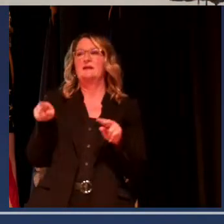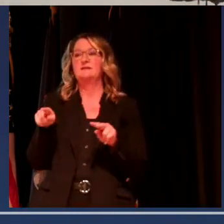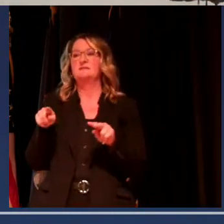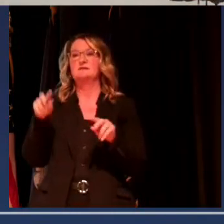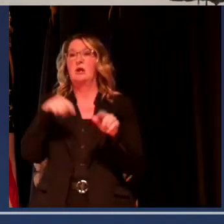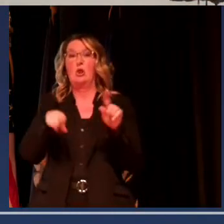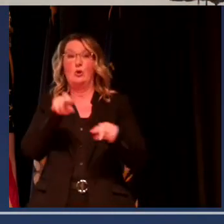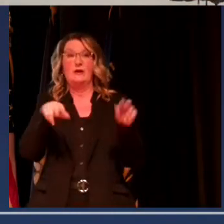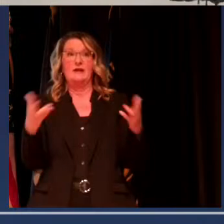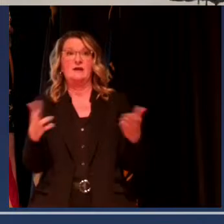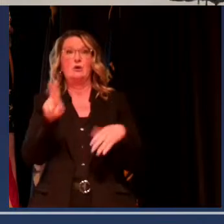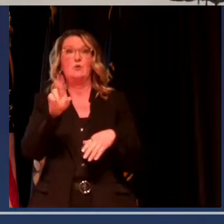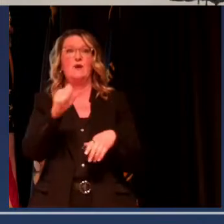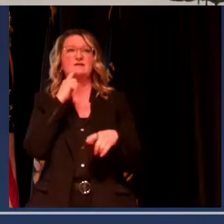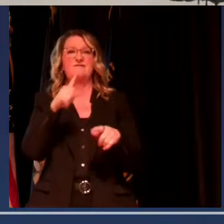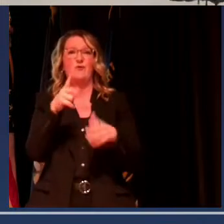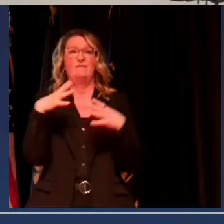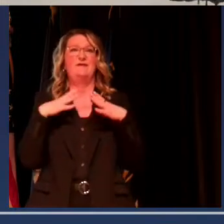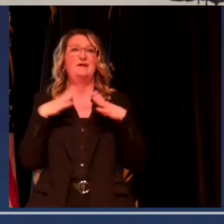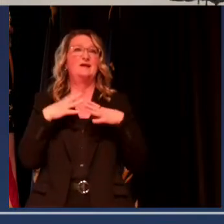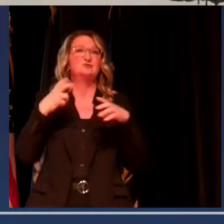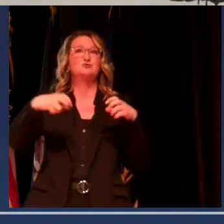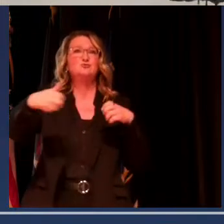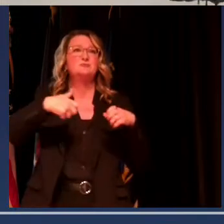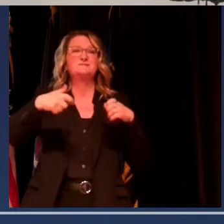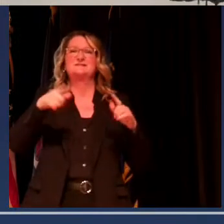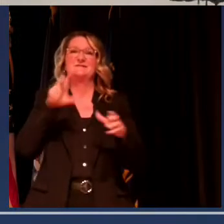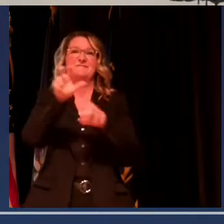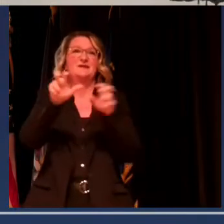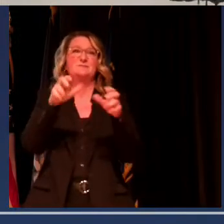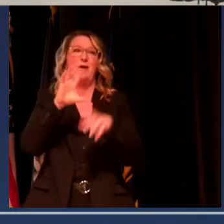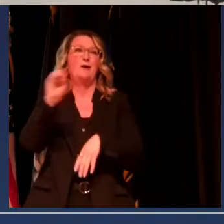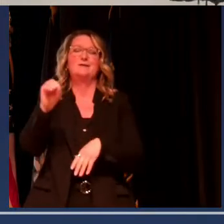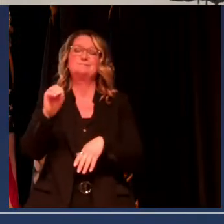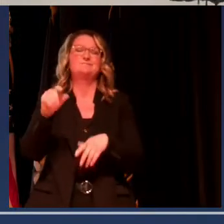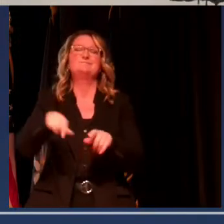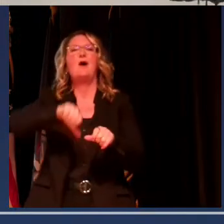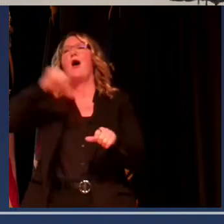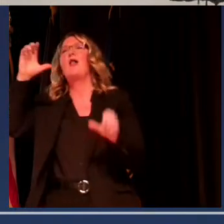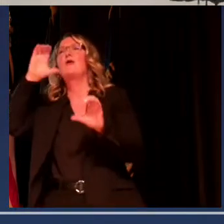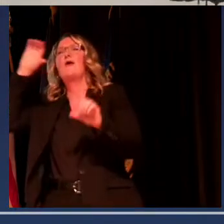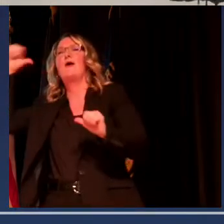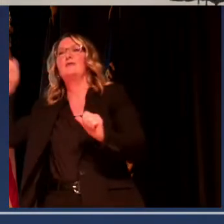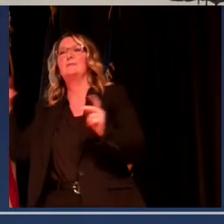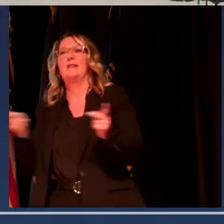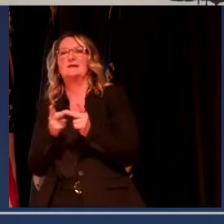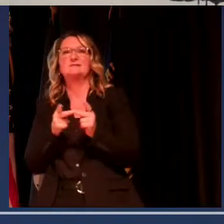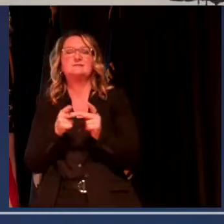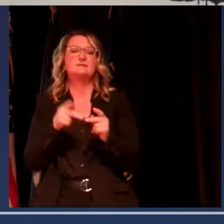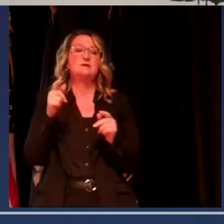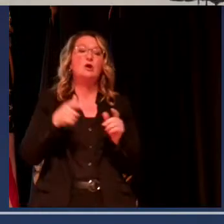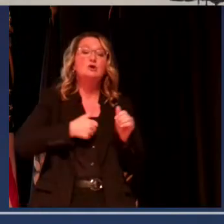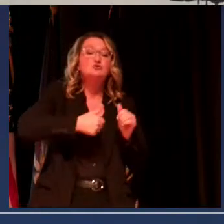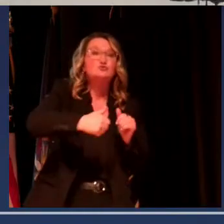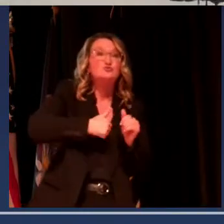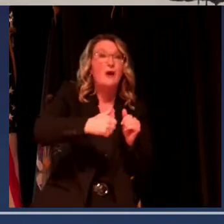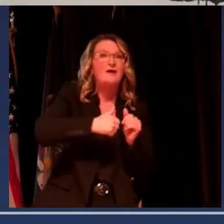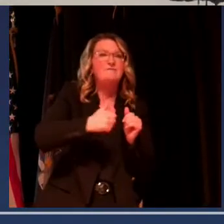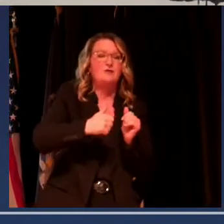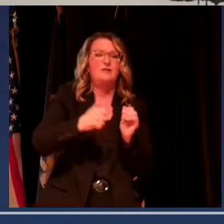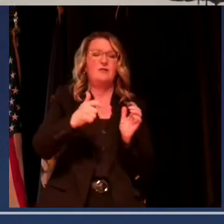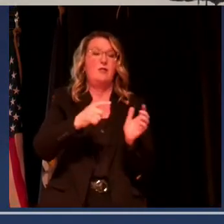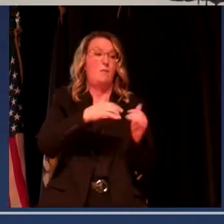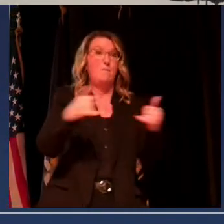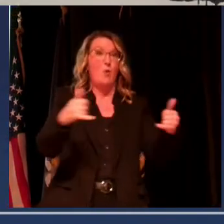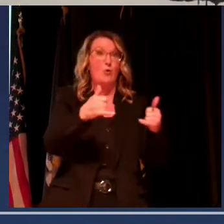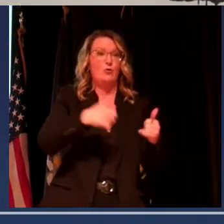for vacations, day trips, or investments in our country. Traffic from Canada to the United States is substantially down at all of our local